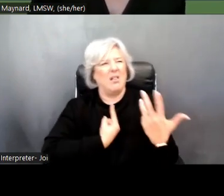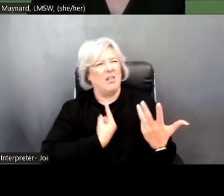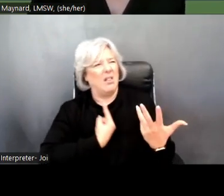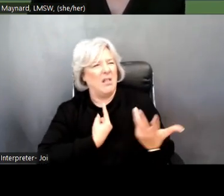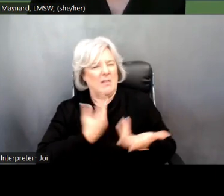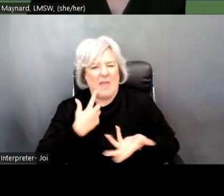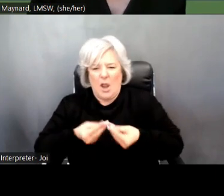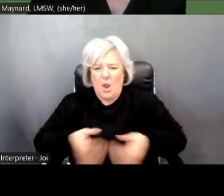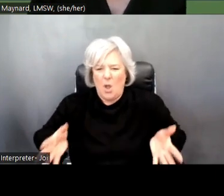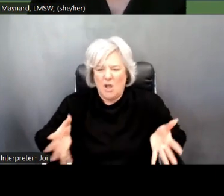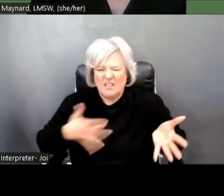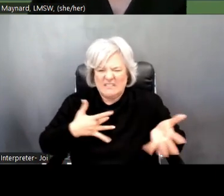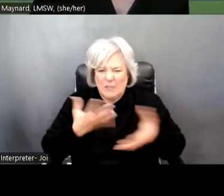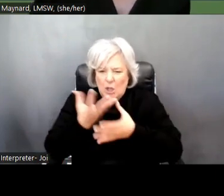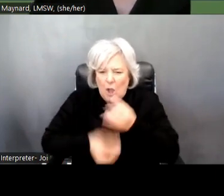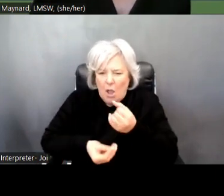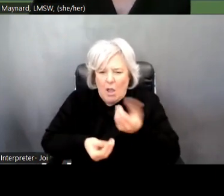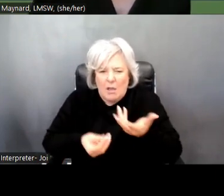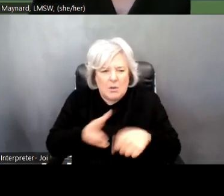normal. Yeah.